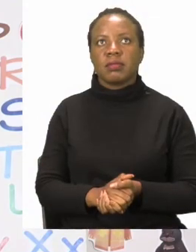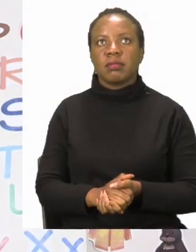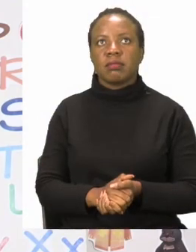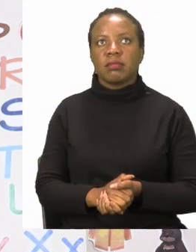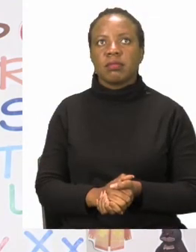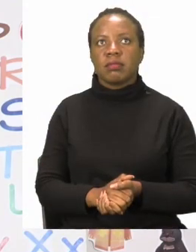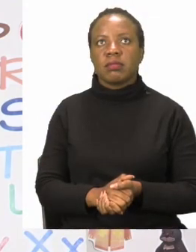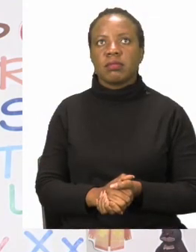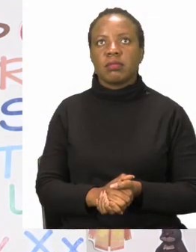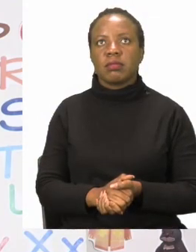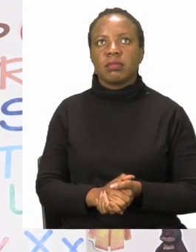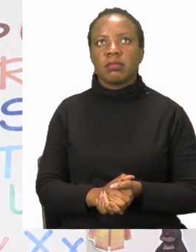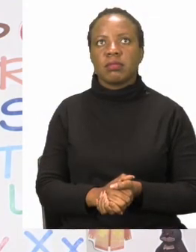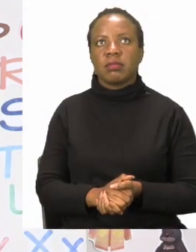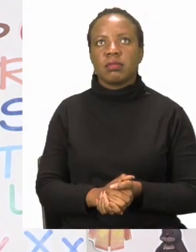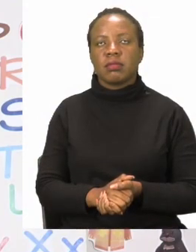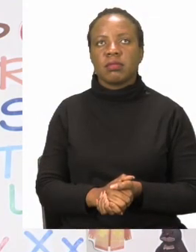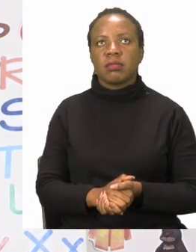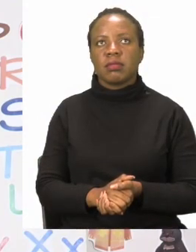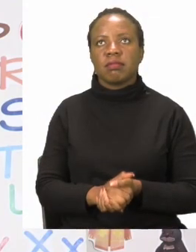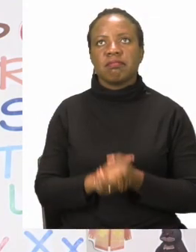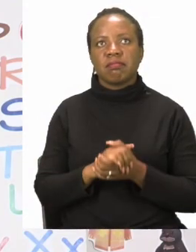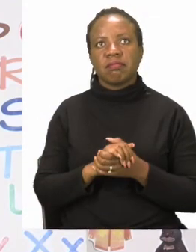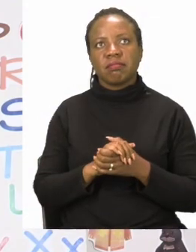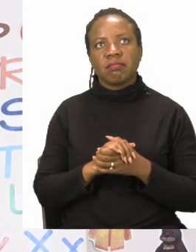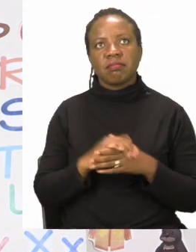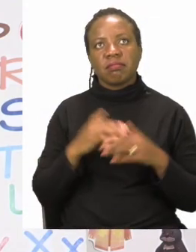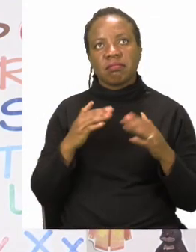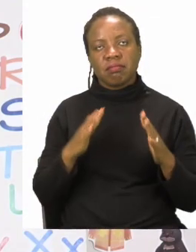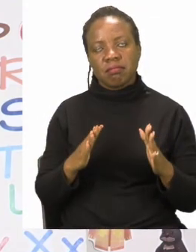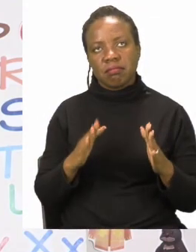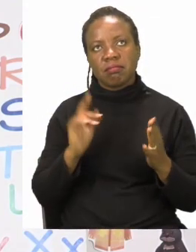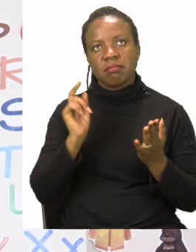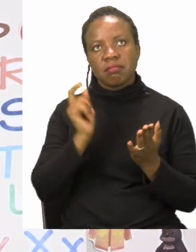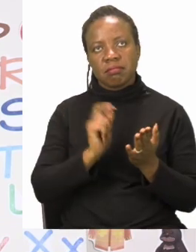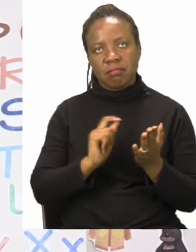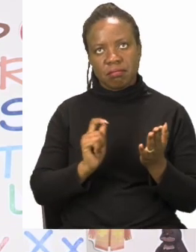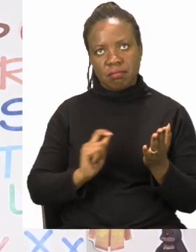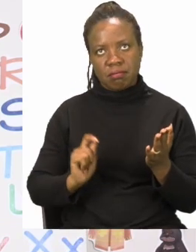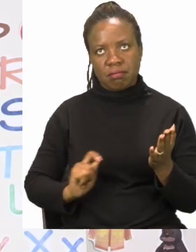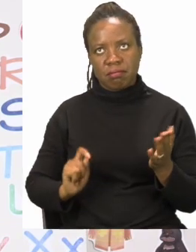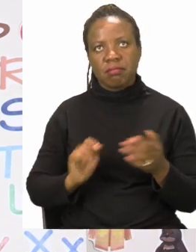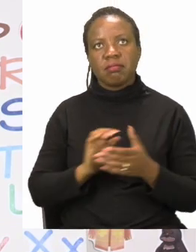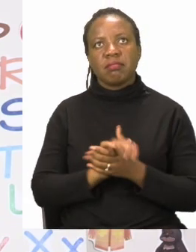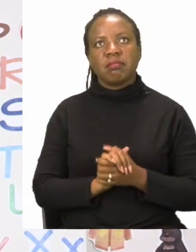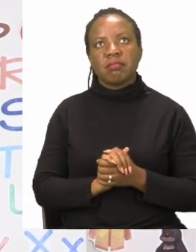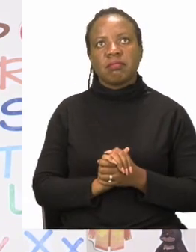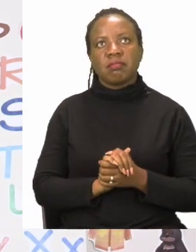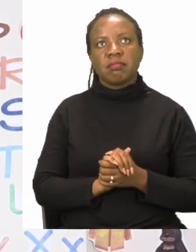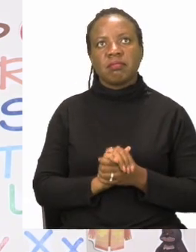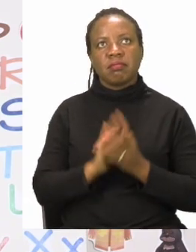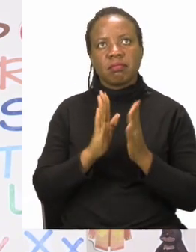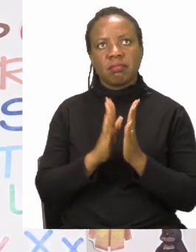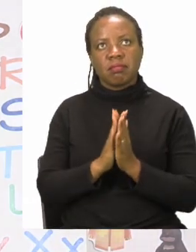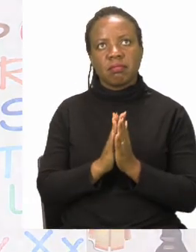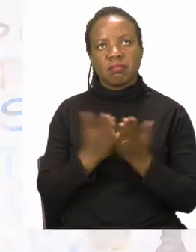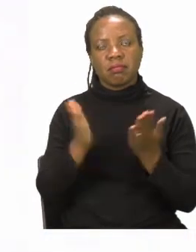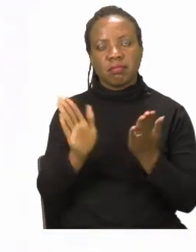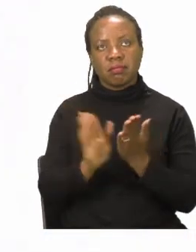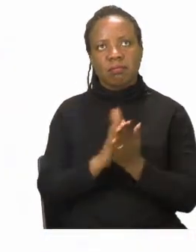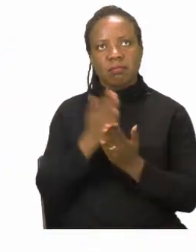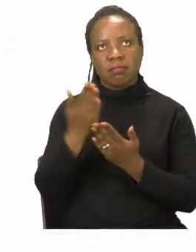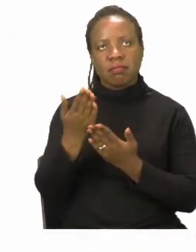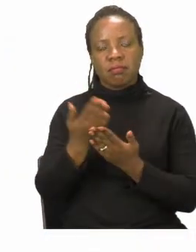In today's lesson, we're going to start with writing. Let's turn our booklets to page